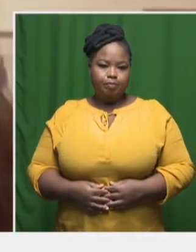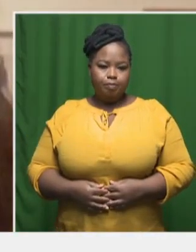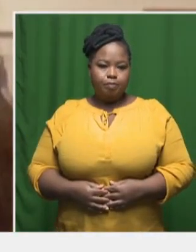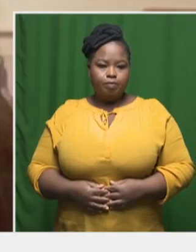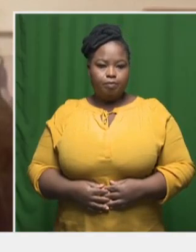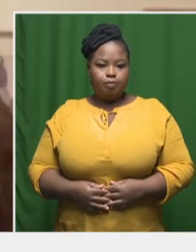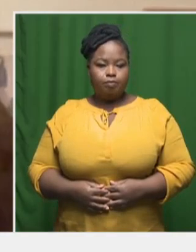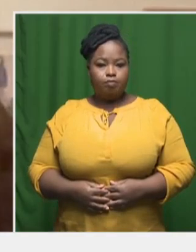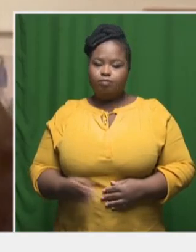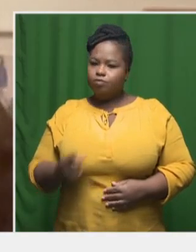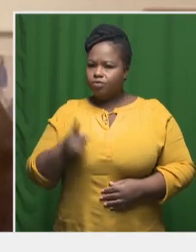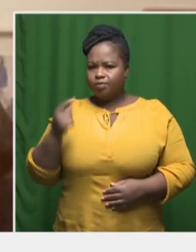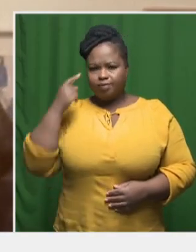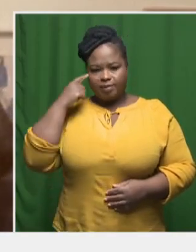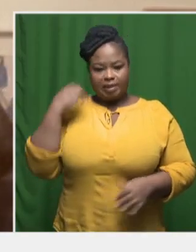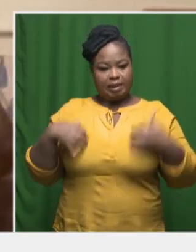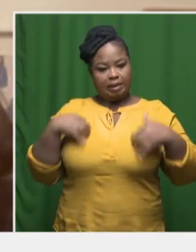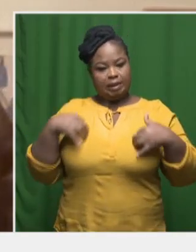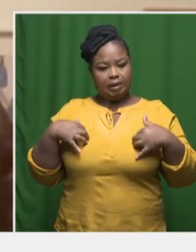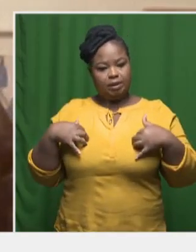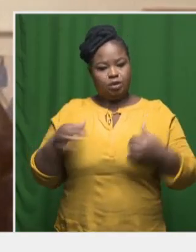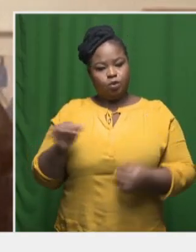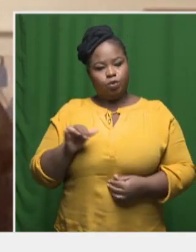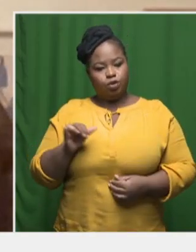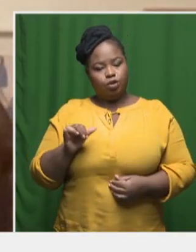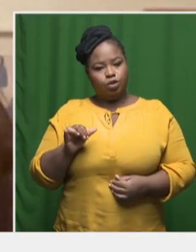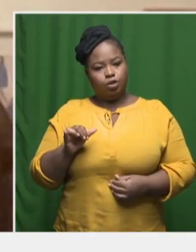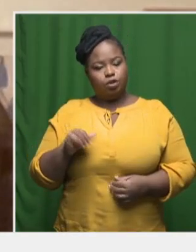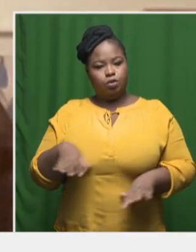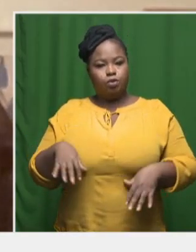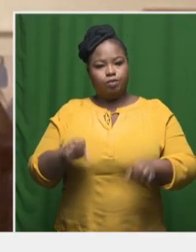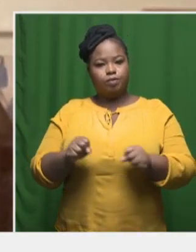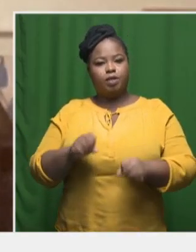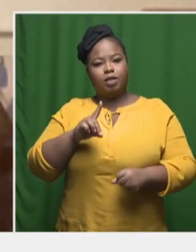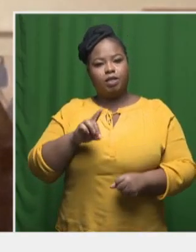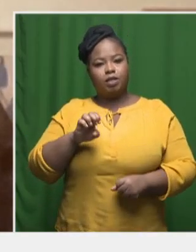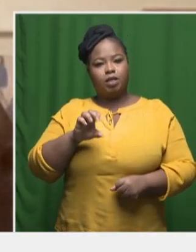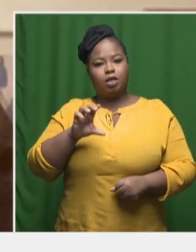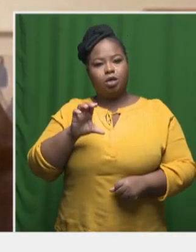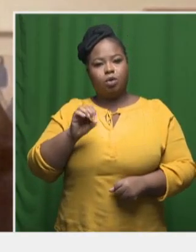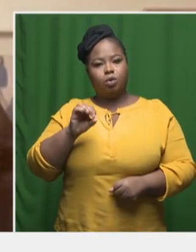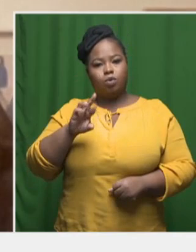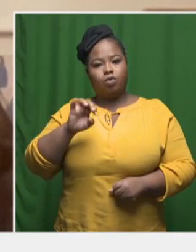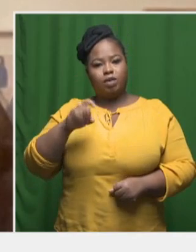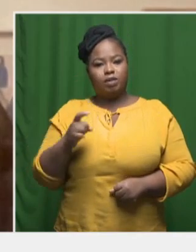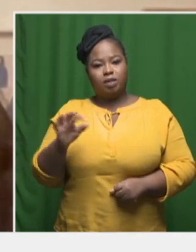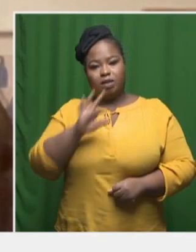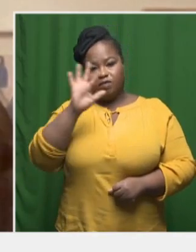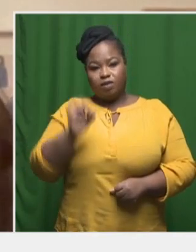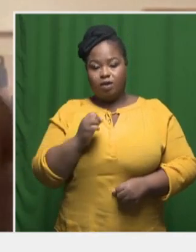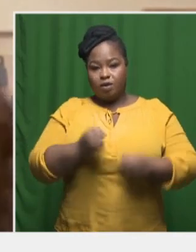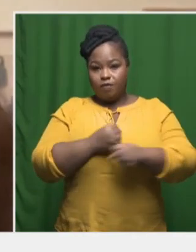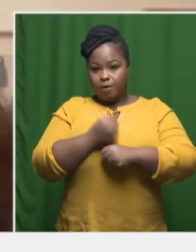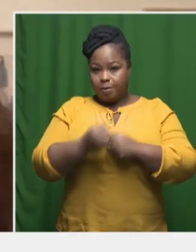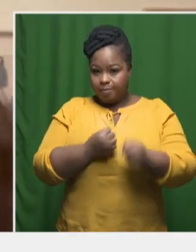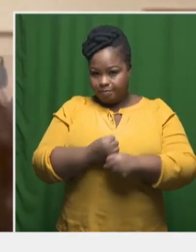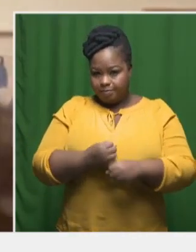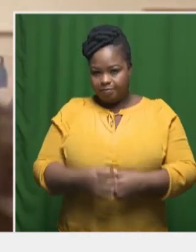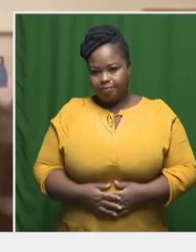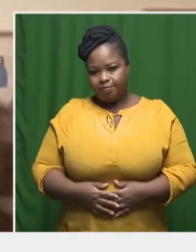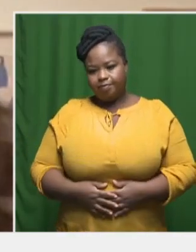job. What for you is the most exciting bit about, hosting Decorex Africa each year?